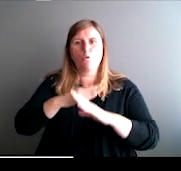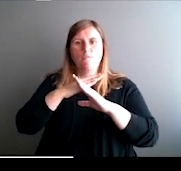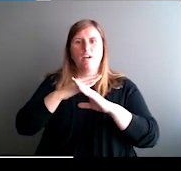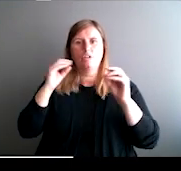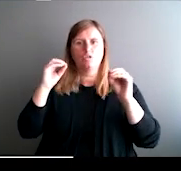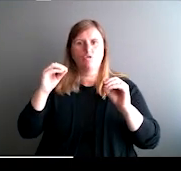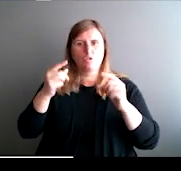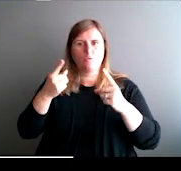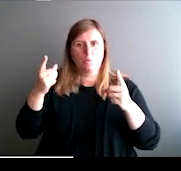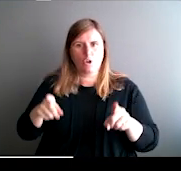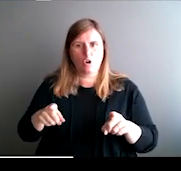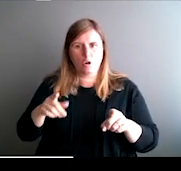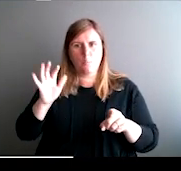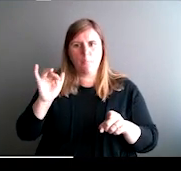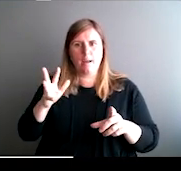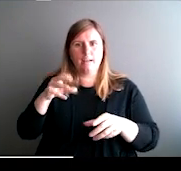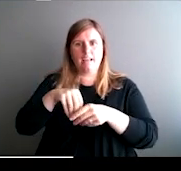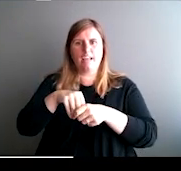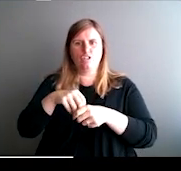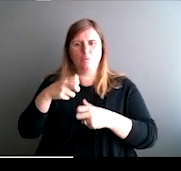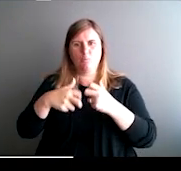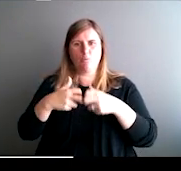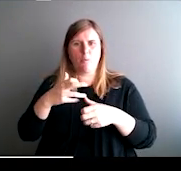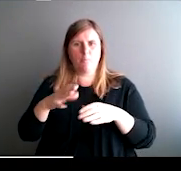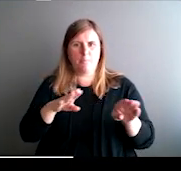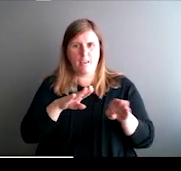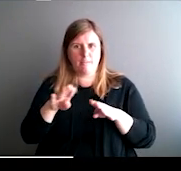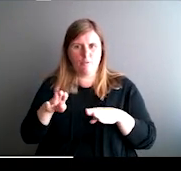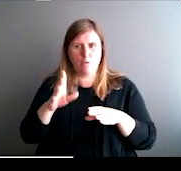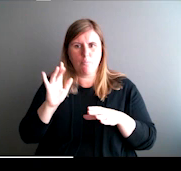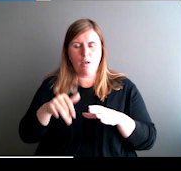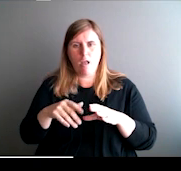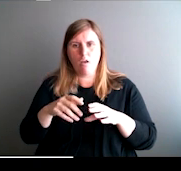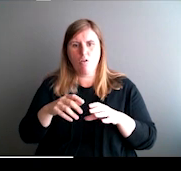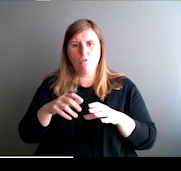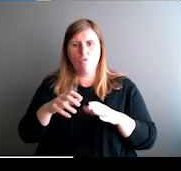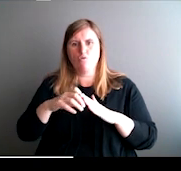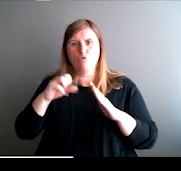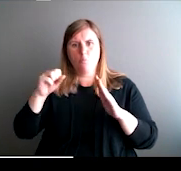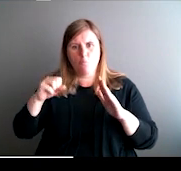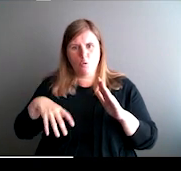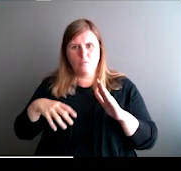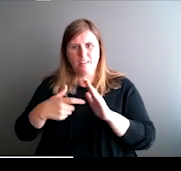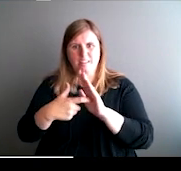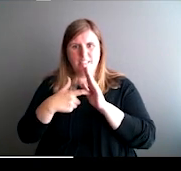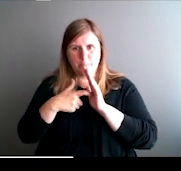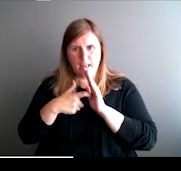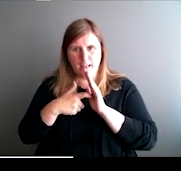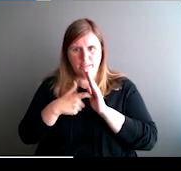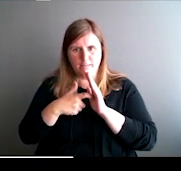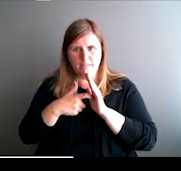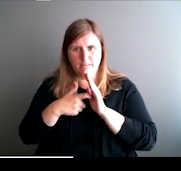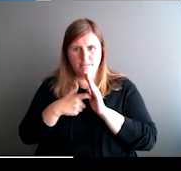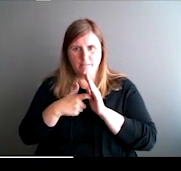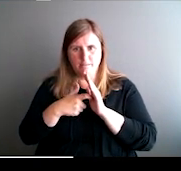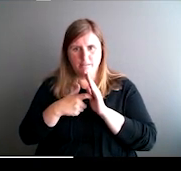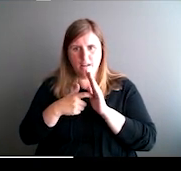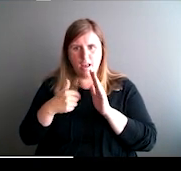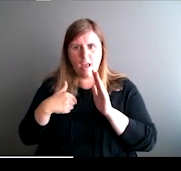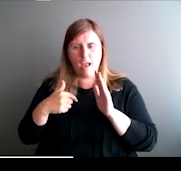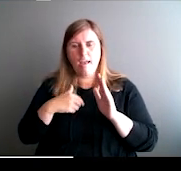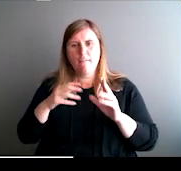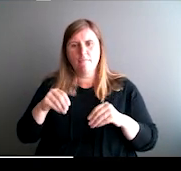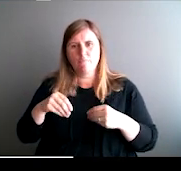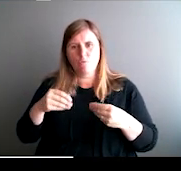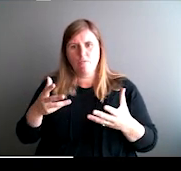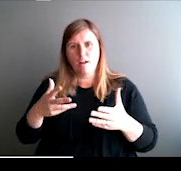from occurring by engaging in problematic behavior, by removing the demand I have